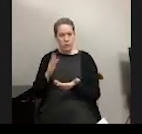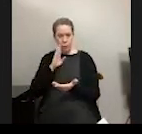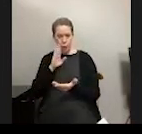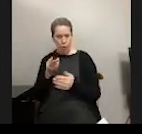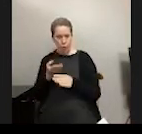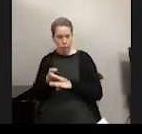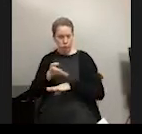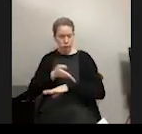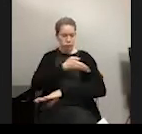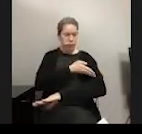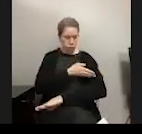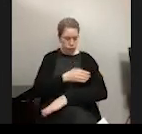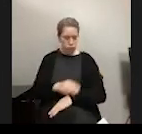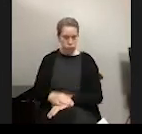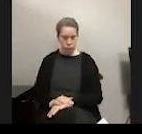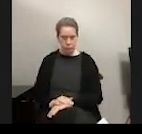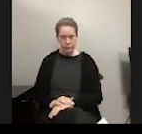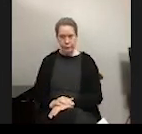Thank you.